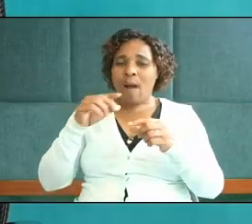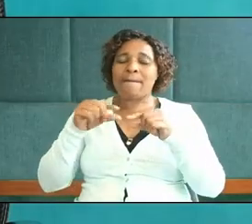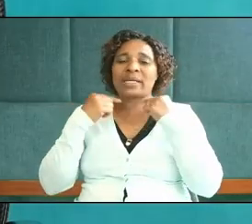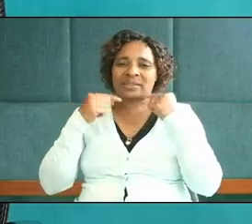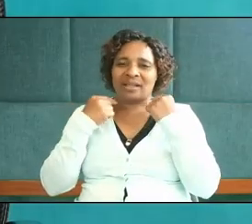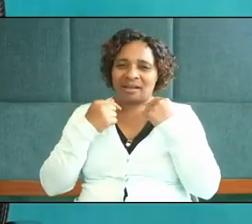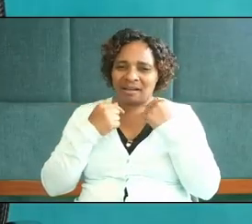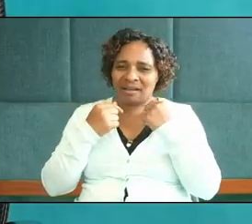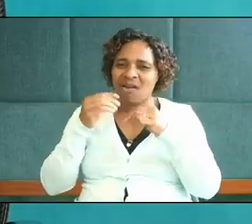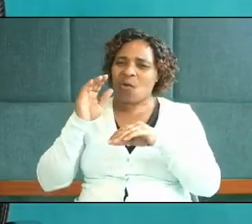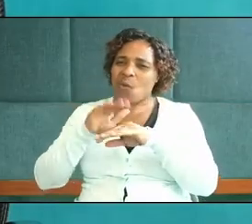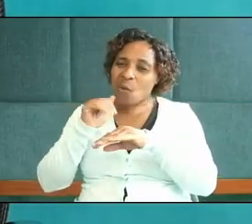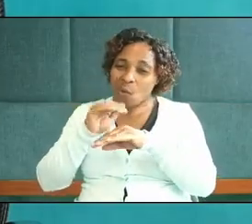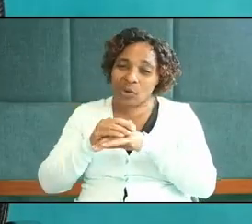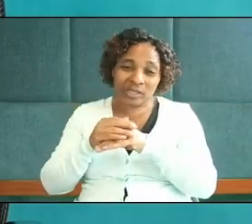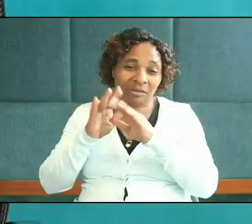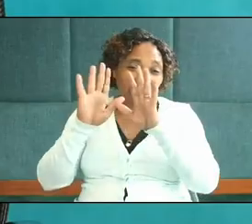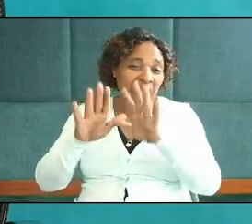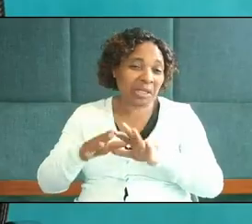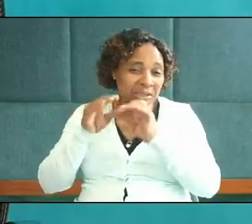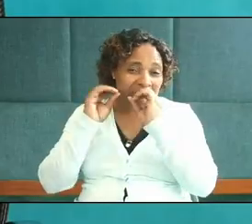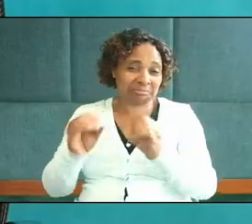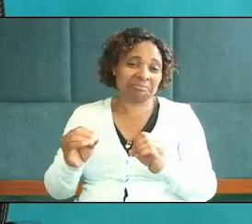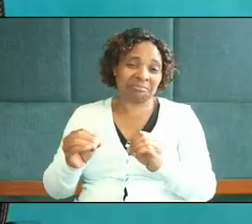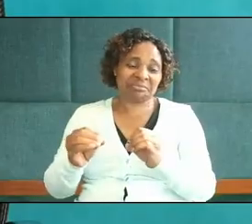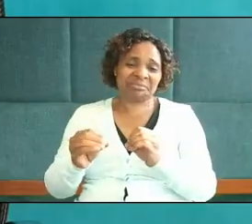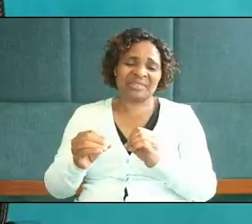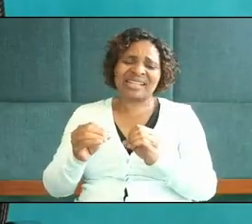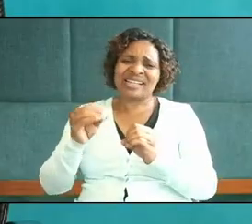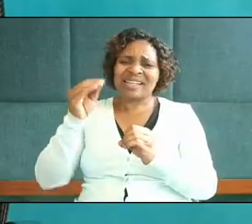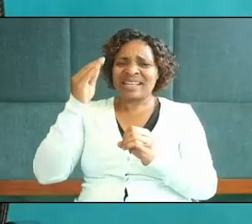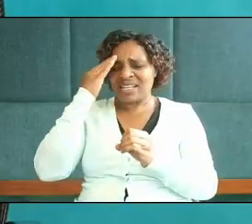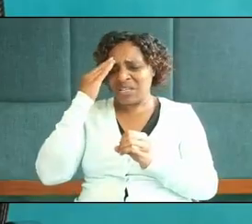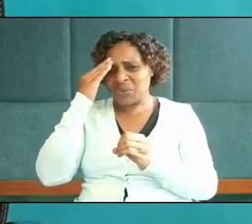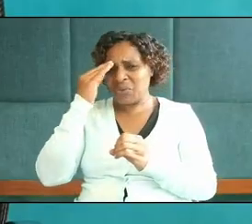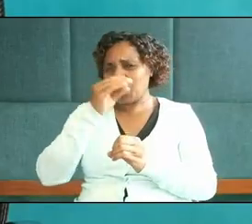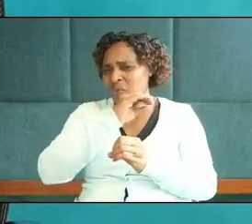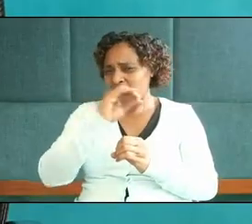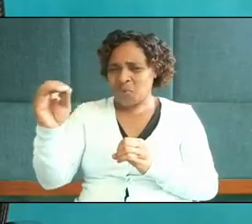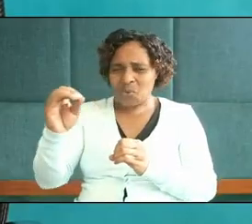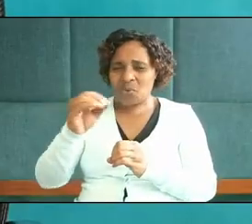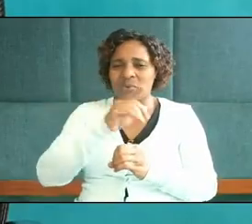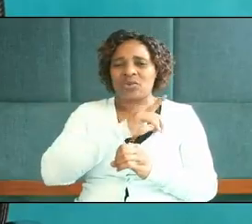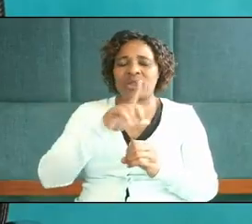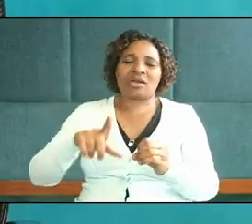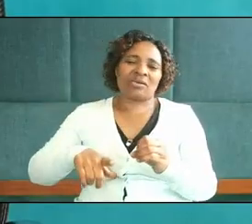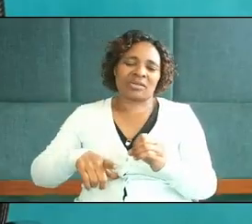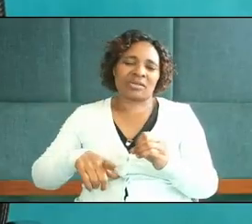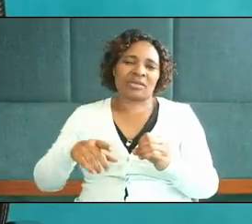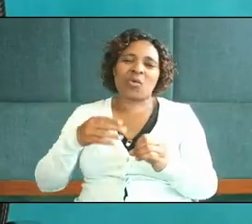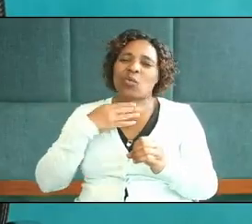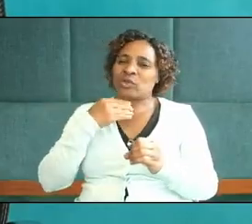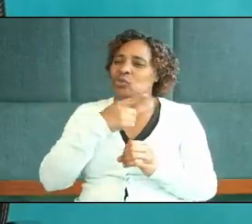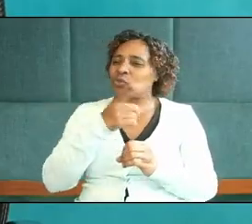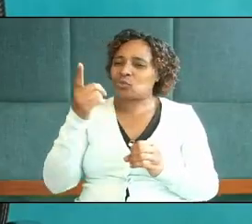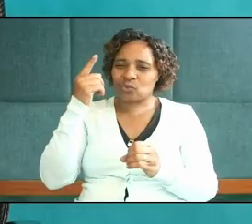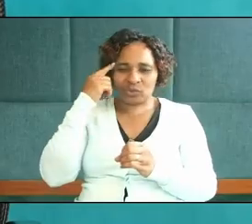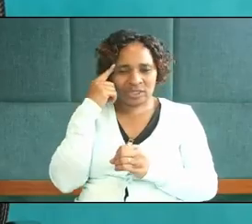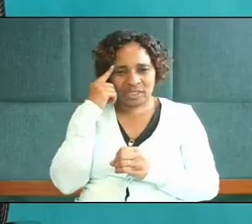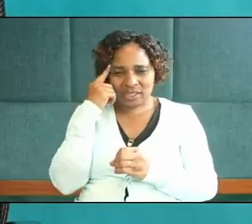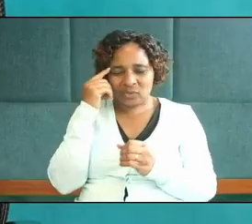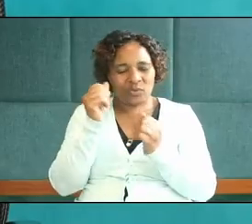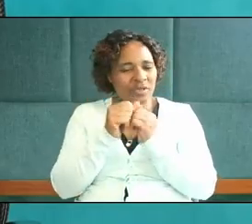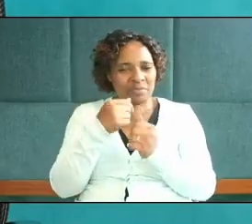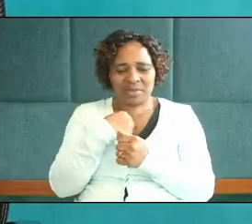they're being called worthless. And it goes on to say that they knew not the Lord. Now I want you guys to think with